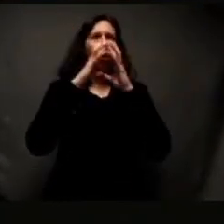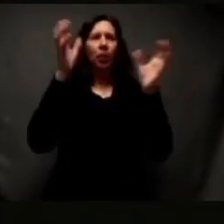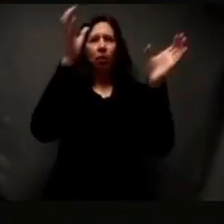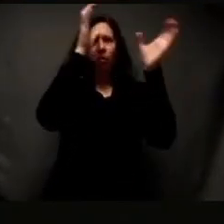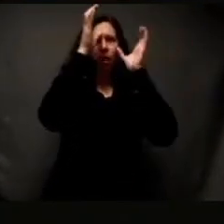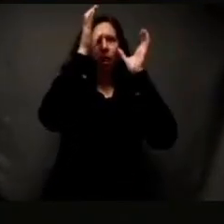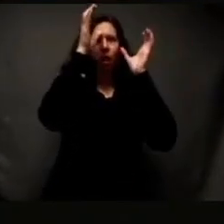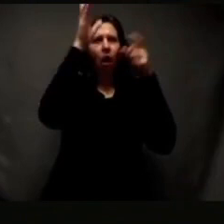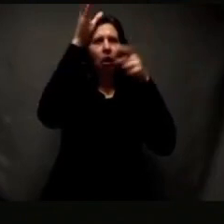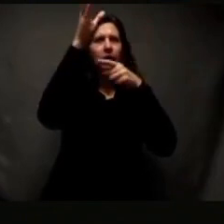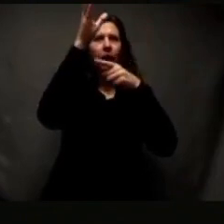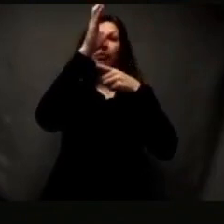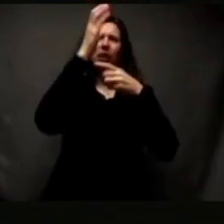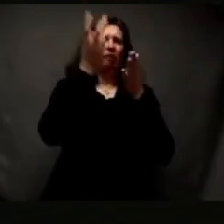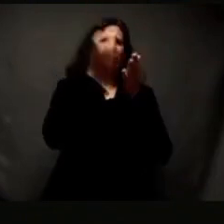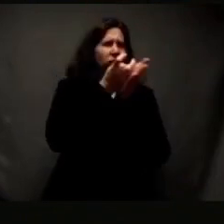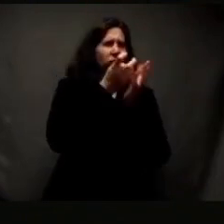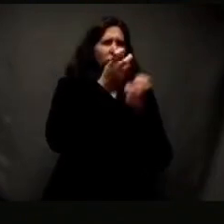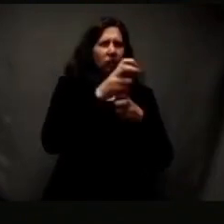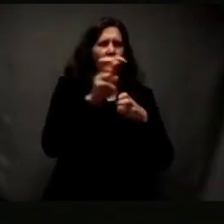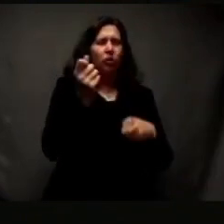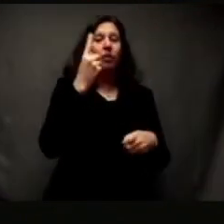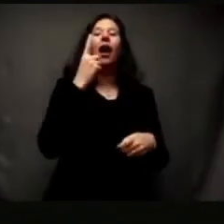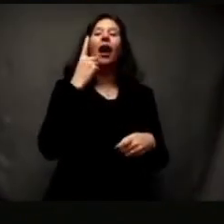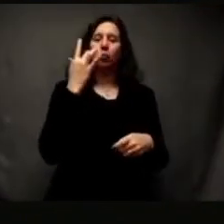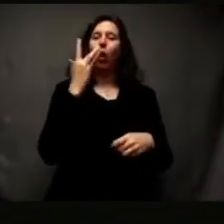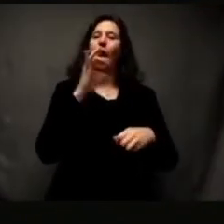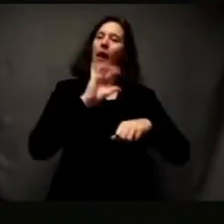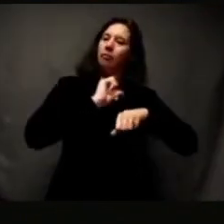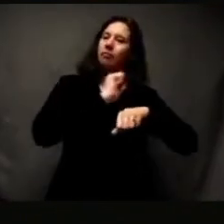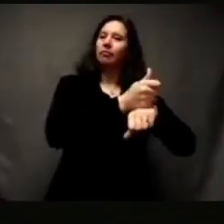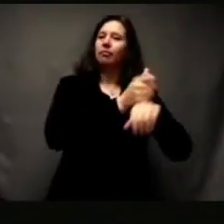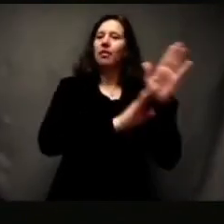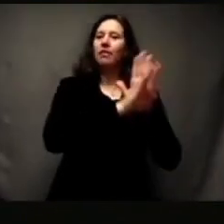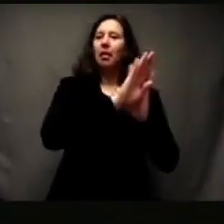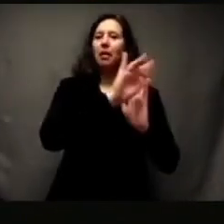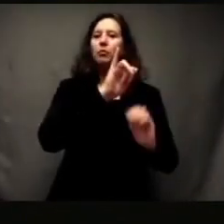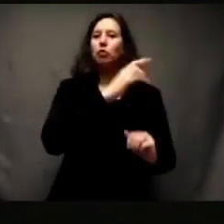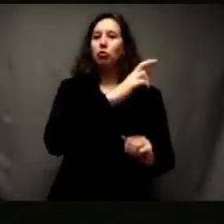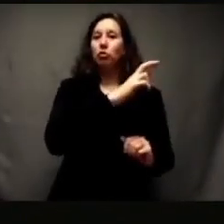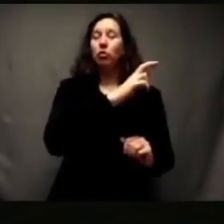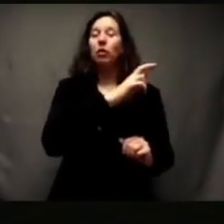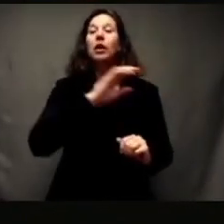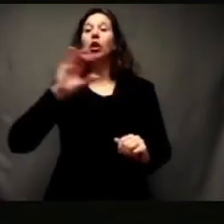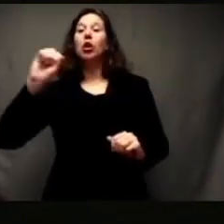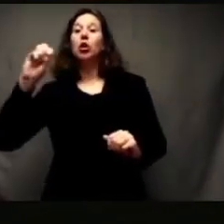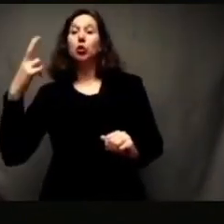going on. So that's where ScratchJr was born. Another difference between ScratchJr and Scratch is